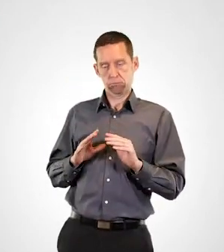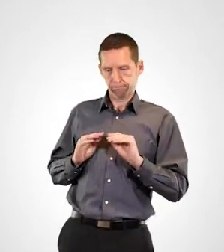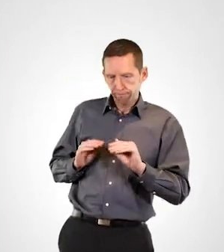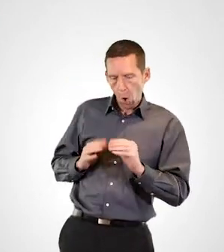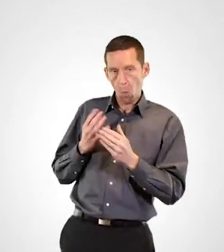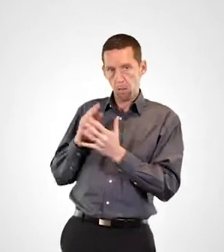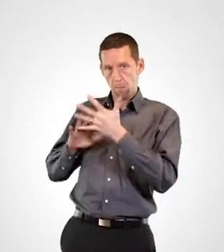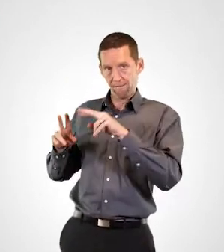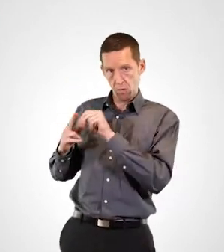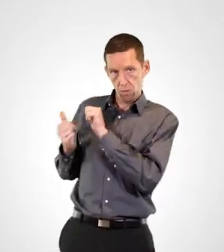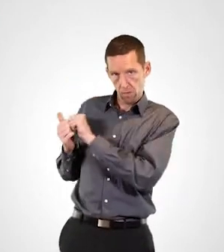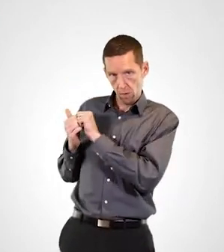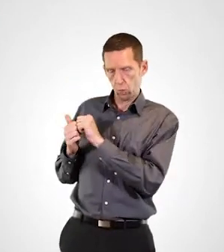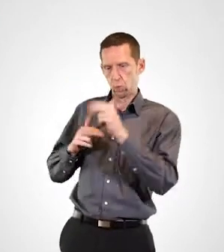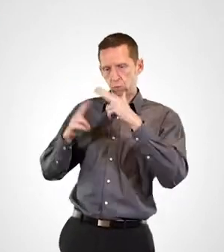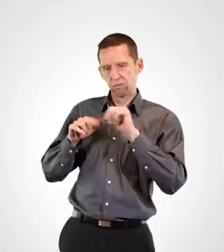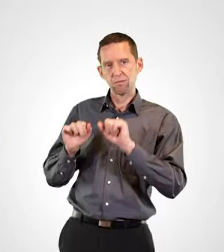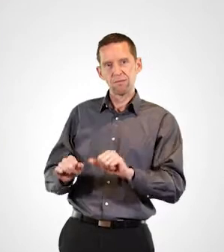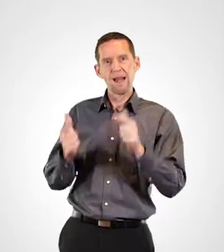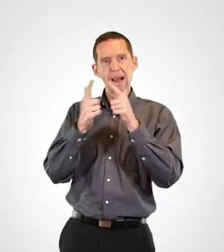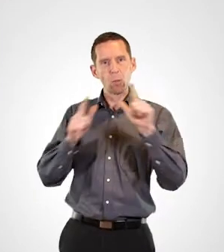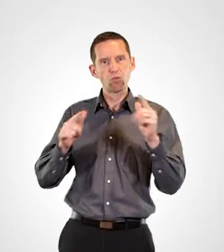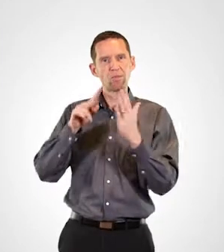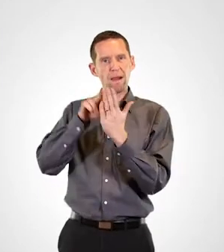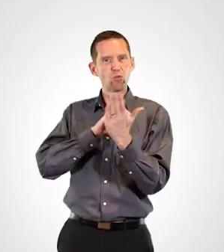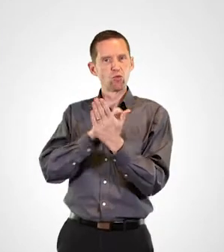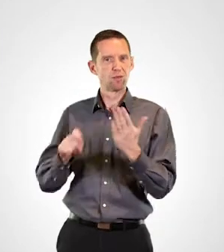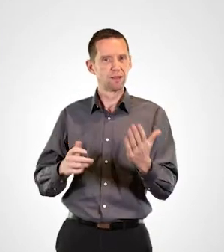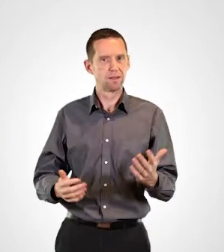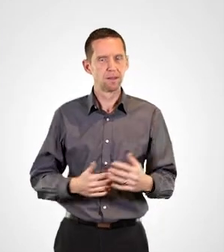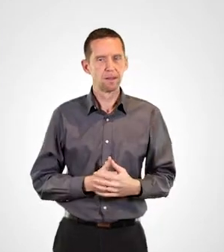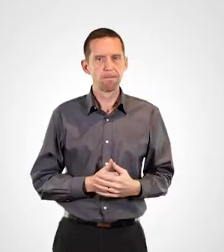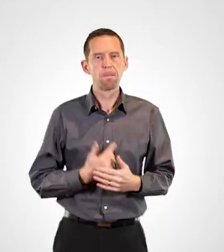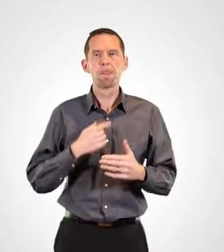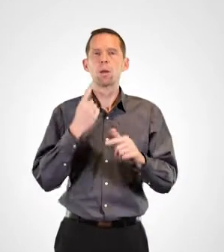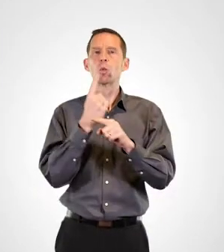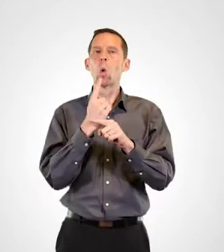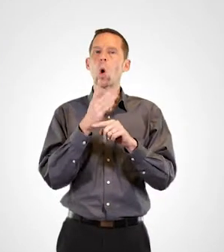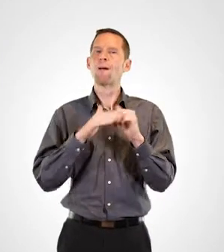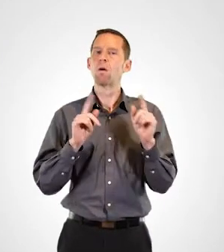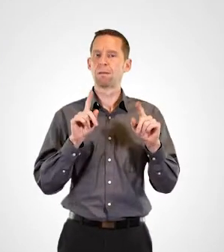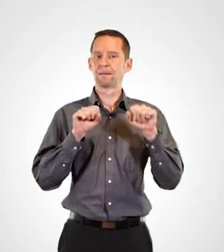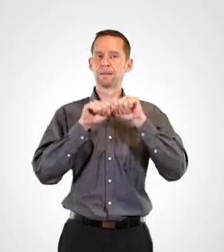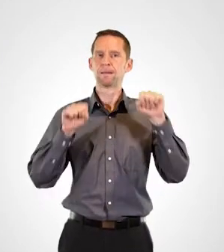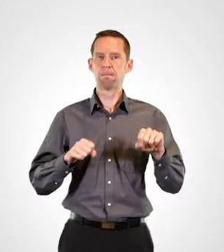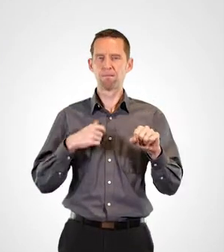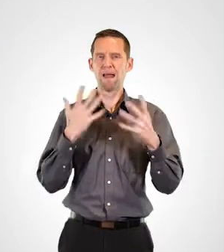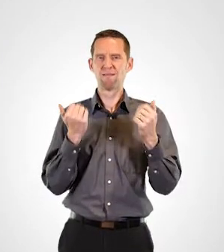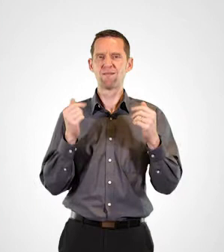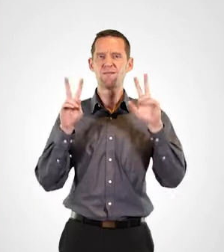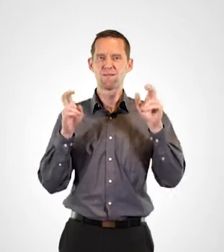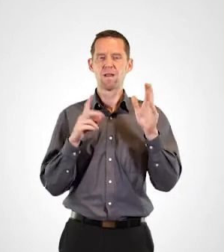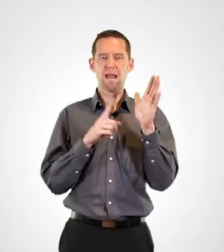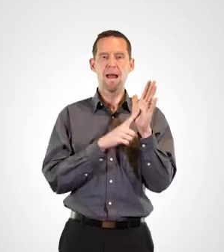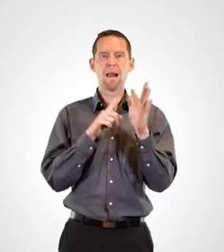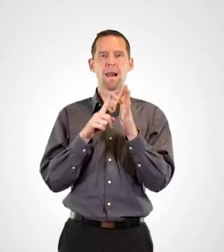our moms and dads in developing language and literacy in children. I'm going to talk particularly about a system that we've been using called